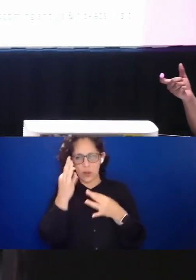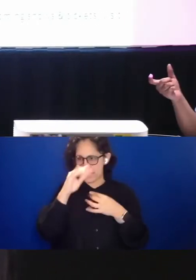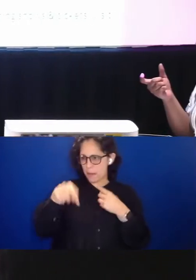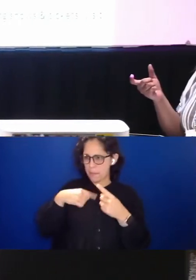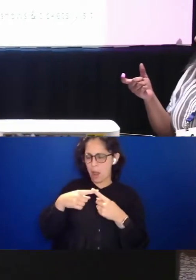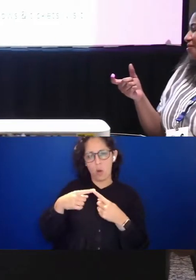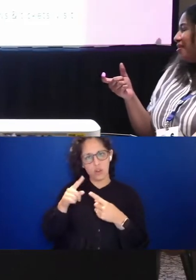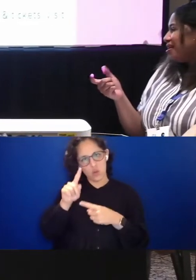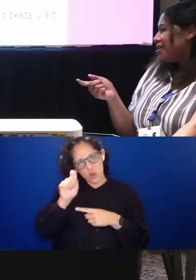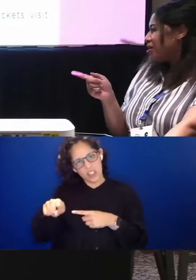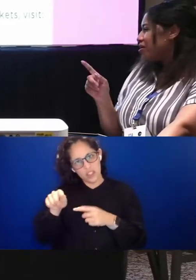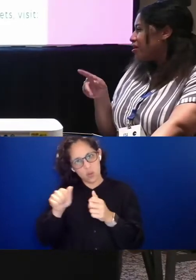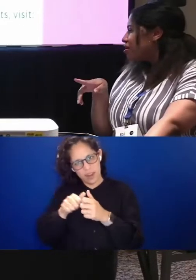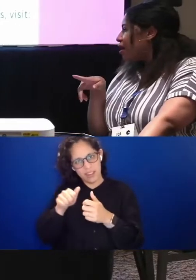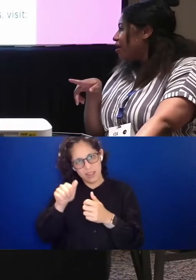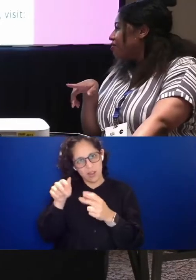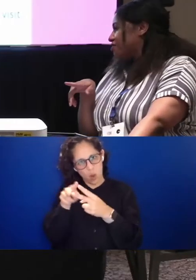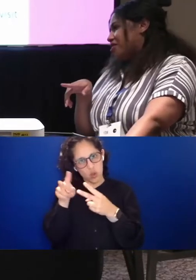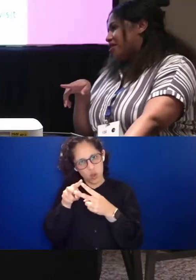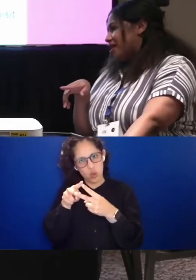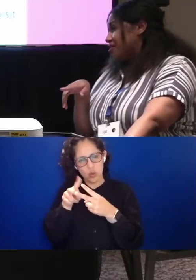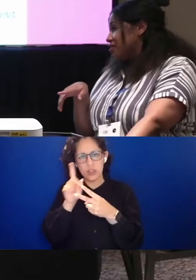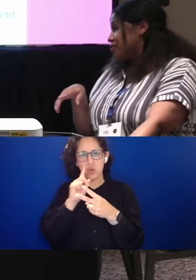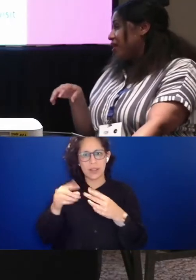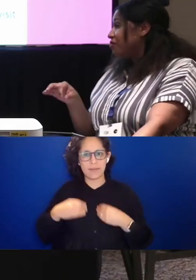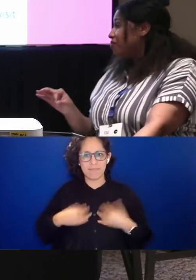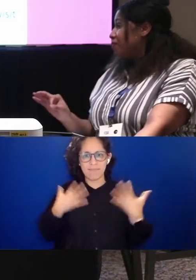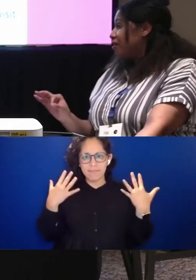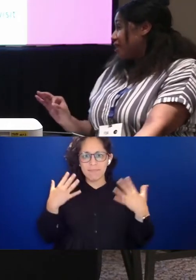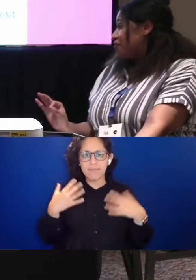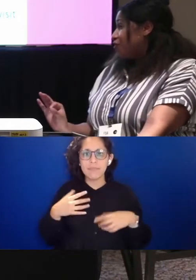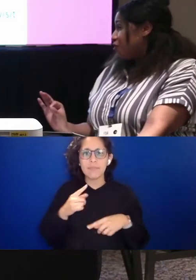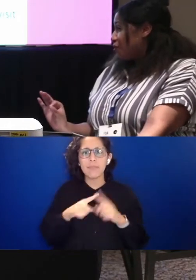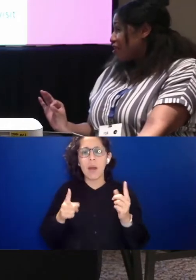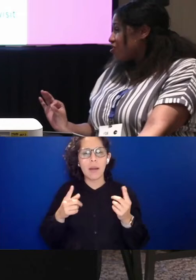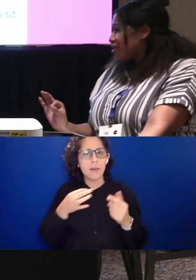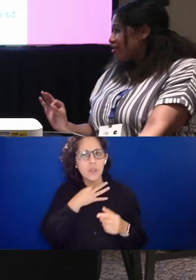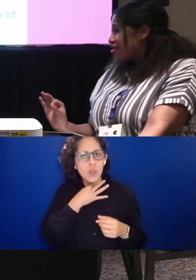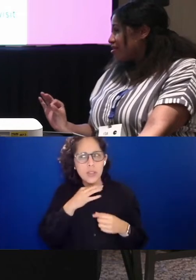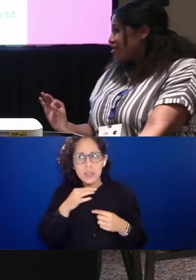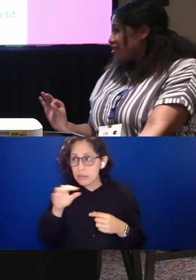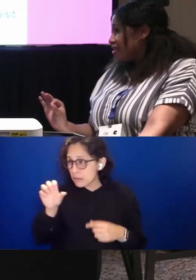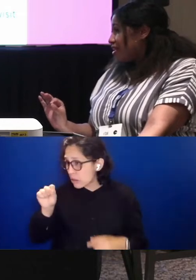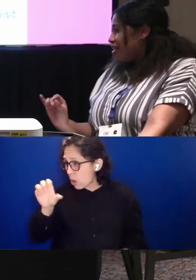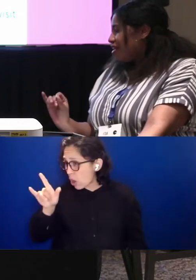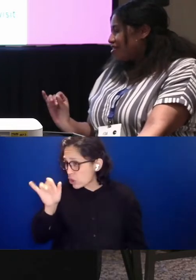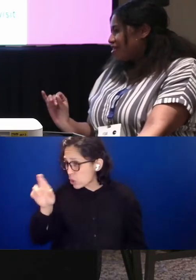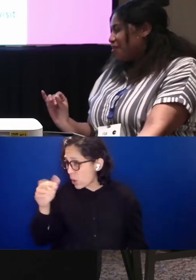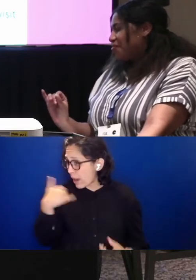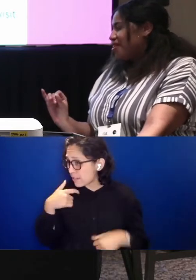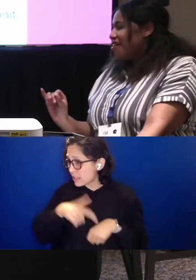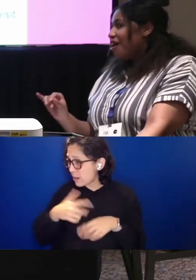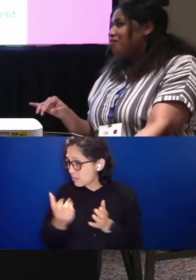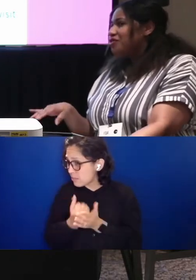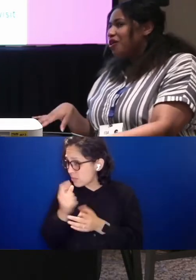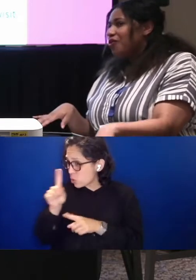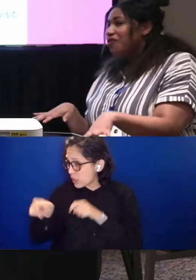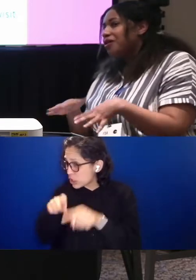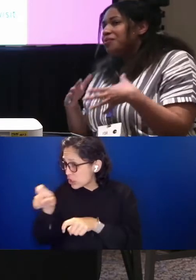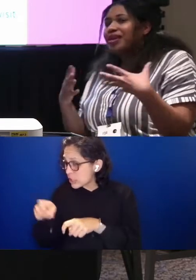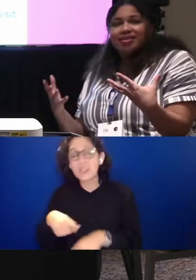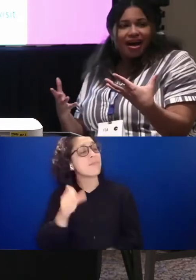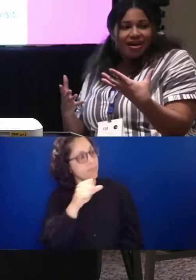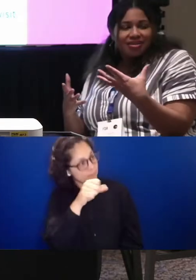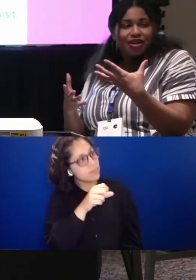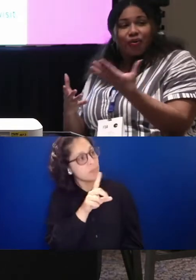invigorating. So thank you. I'm gonna look to Oscar and ask, do we have a time for a few questions? We do. Yeah. Awesome. So